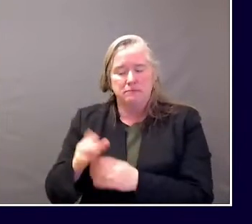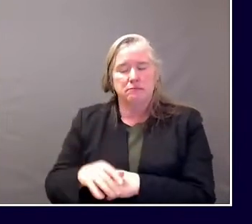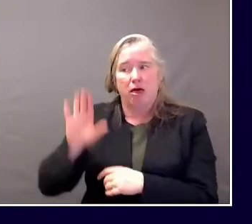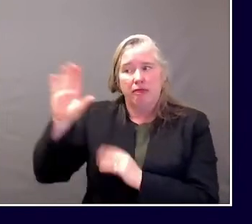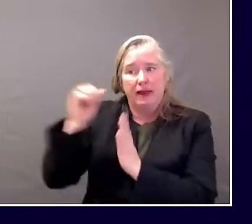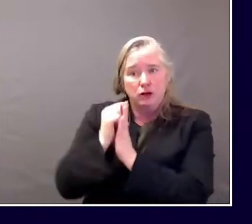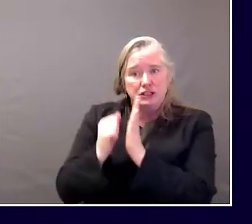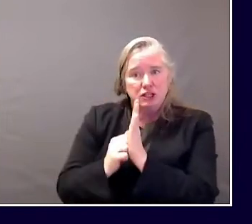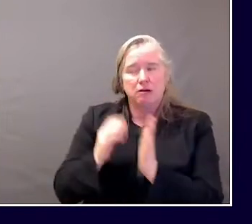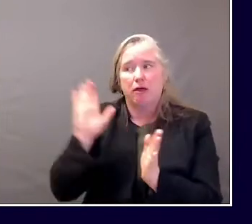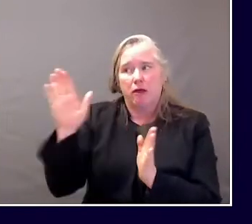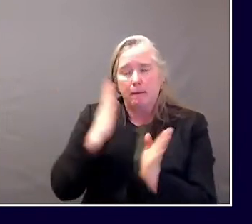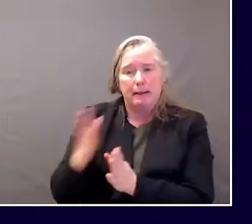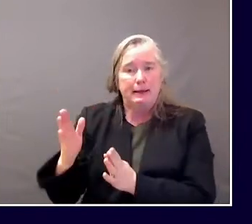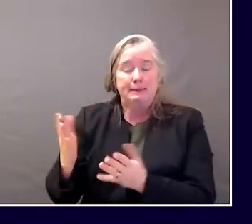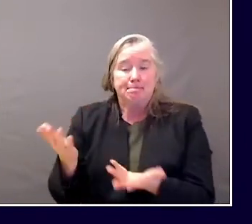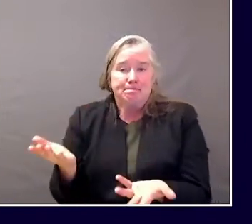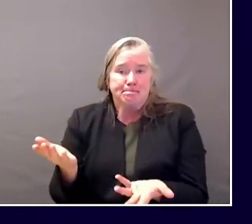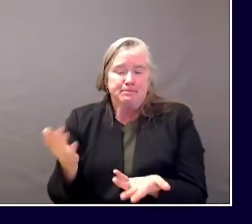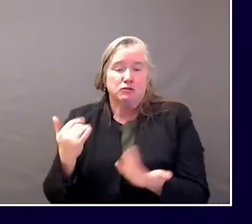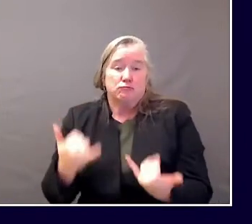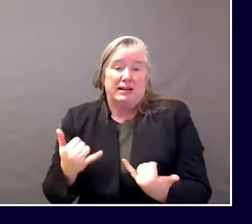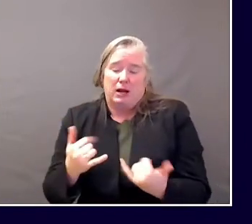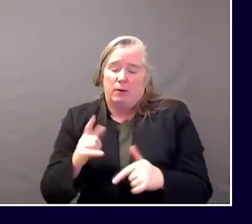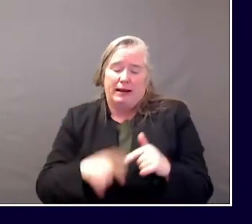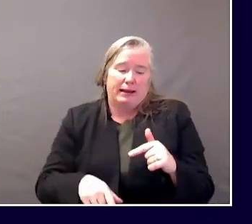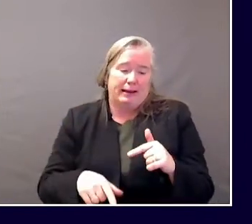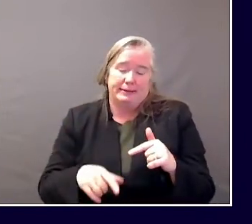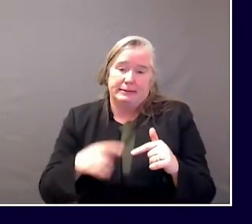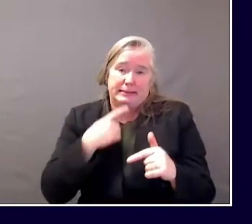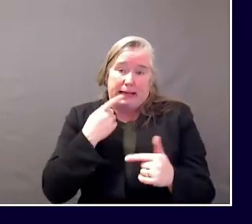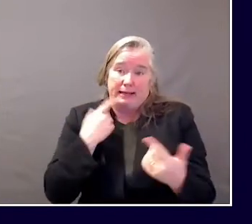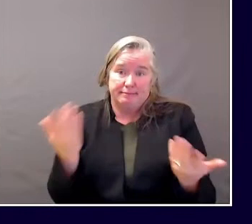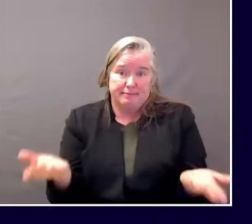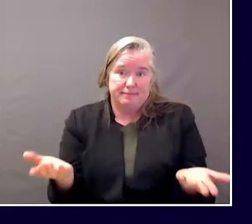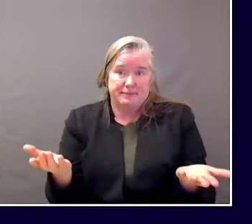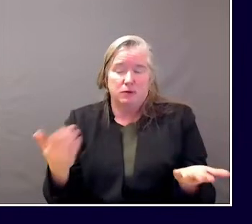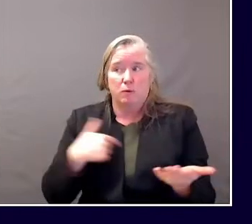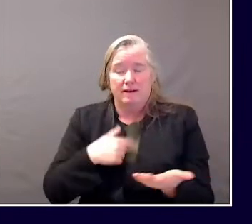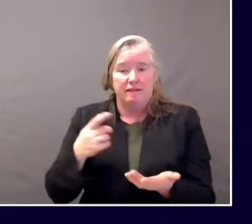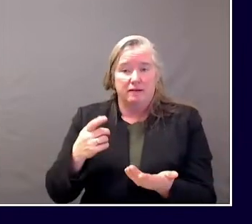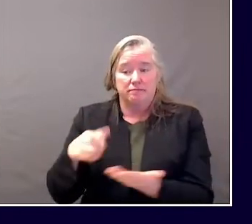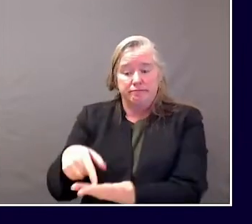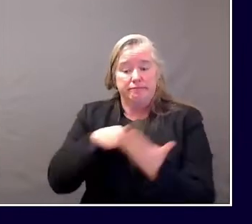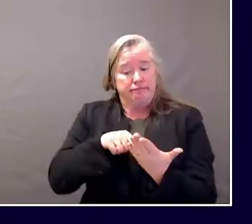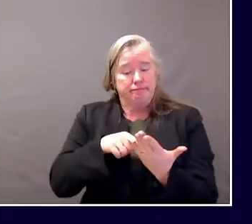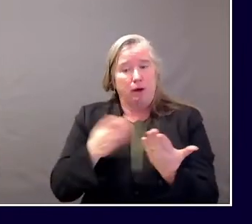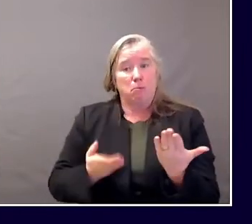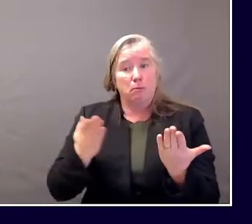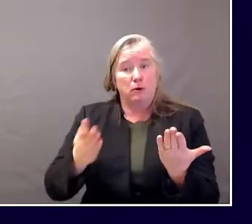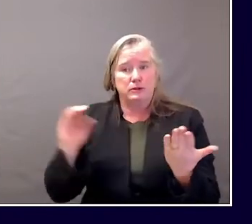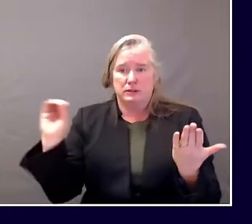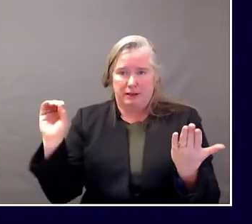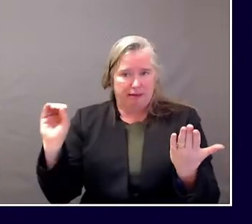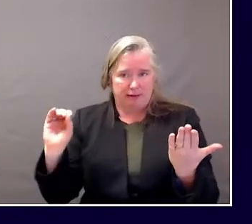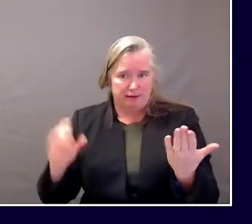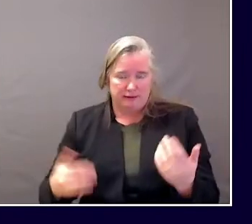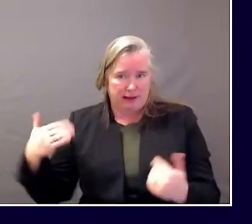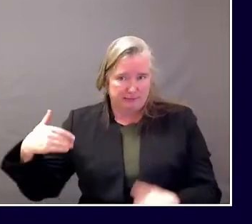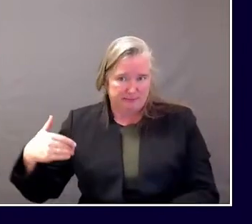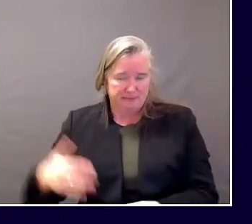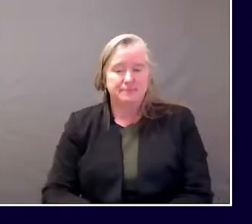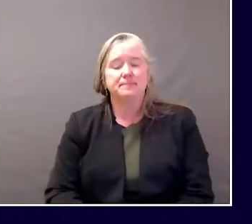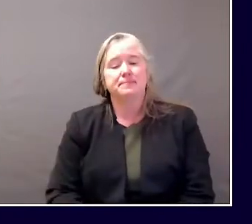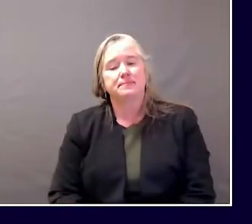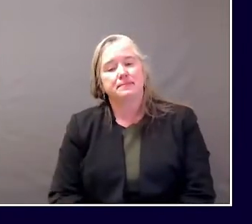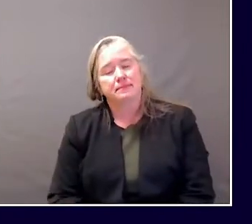agenda. So at this time, I can't really comment because we haven't received any concrete proposals. I will add, though, that